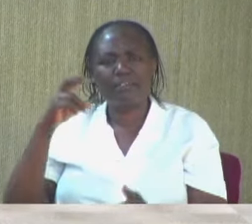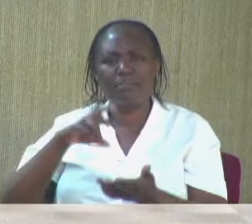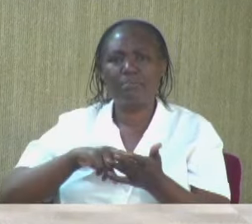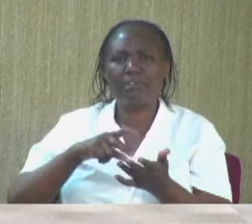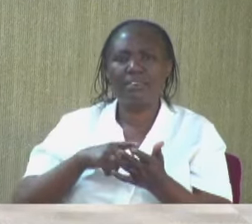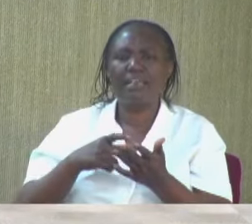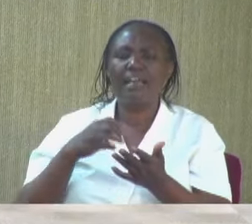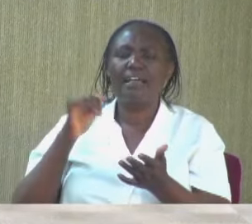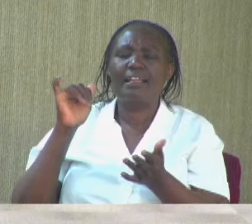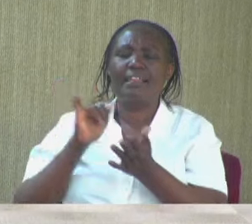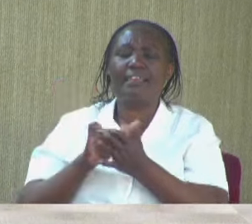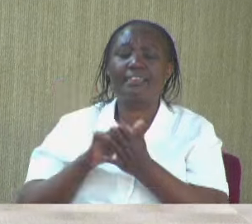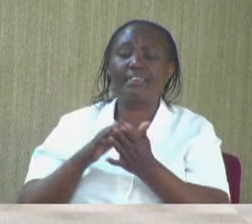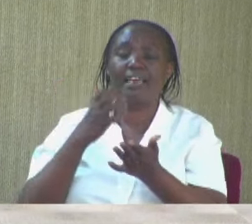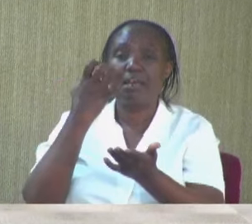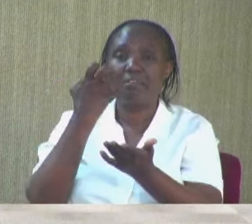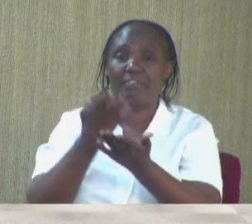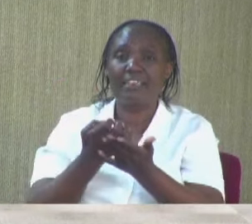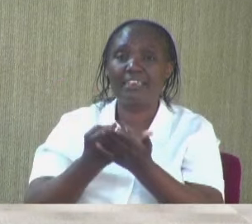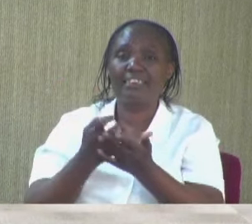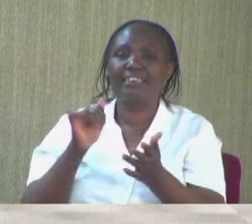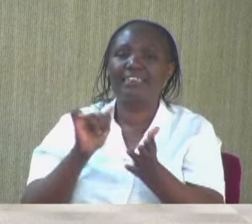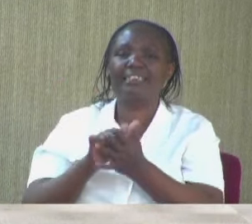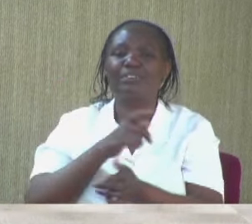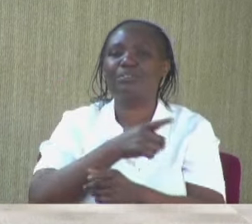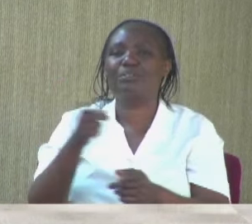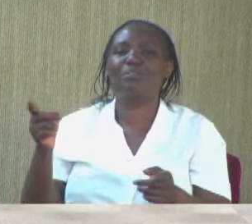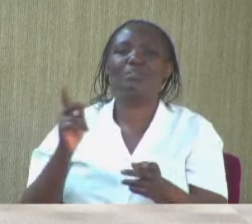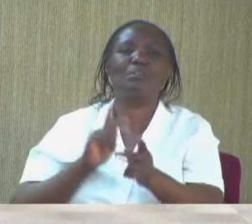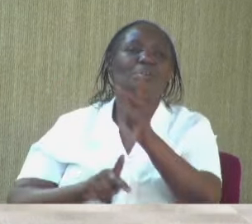evidence that you are not a prophet.